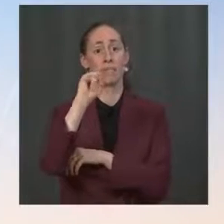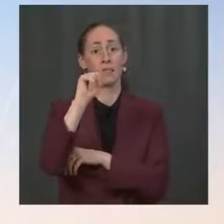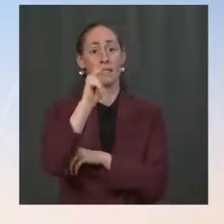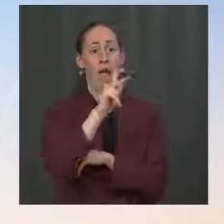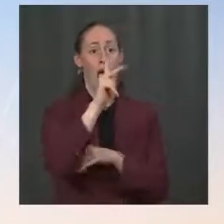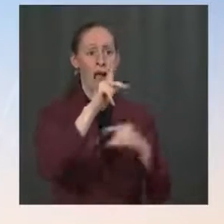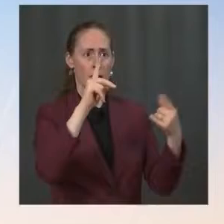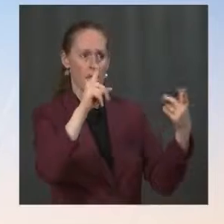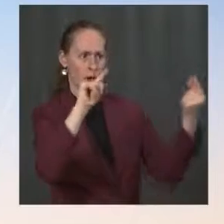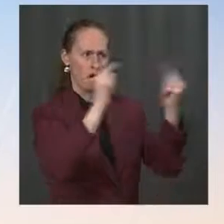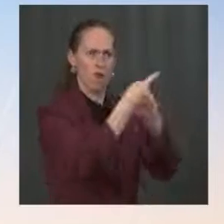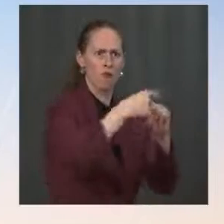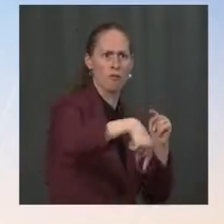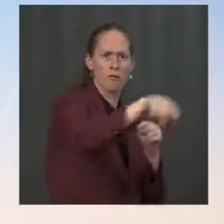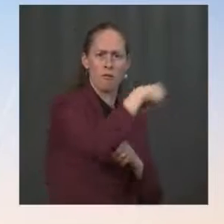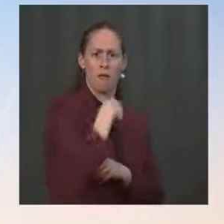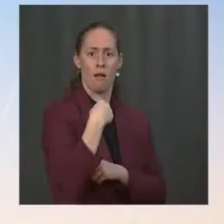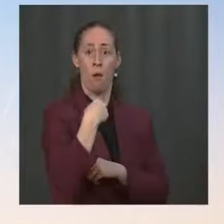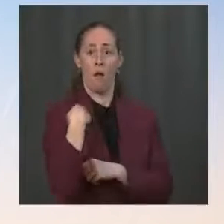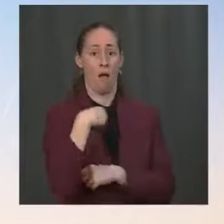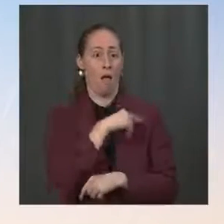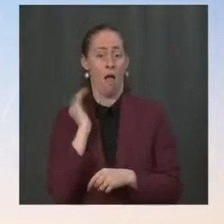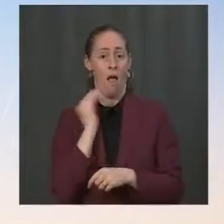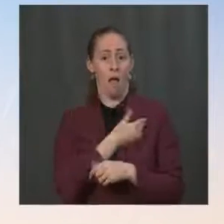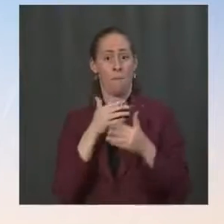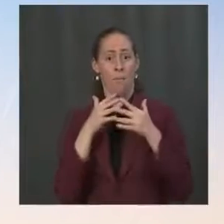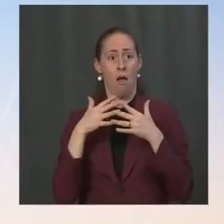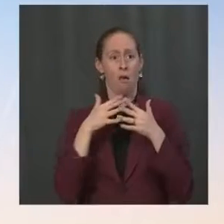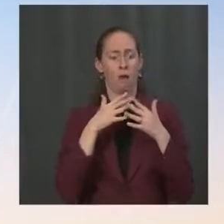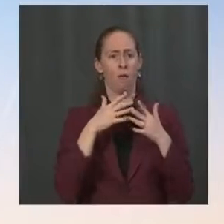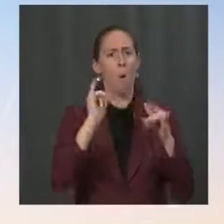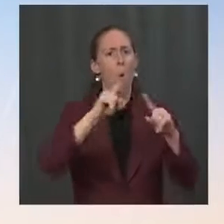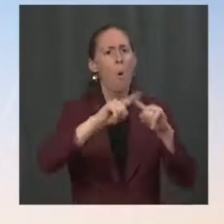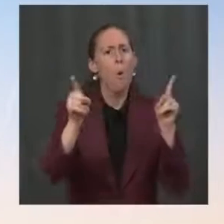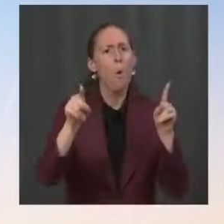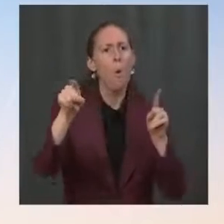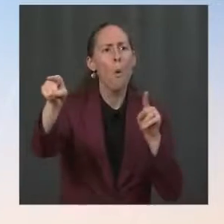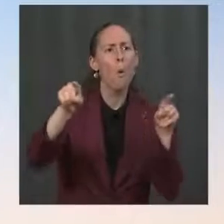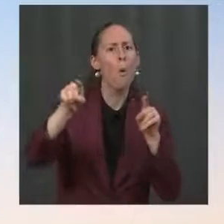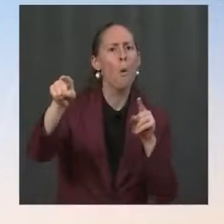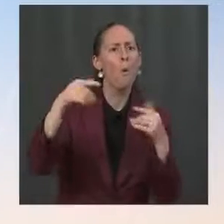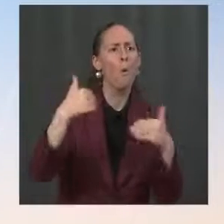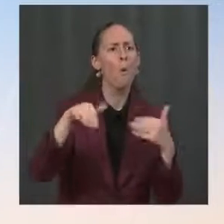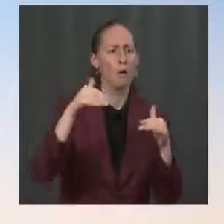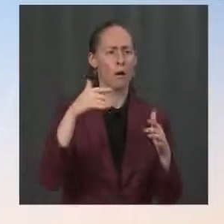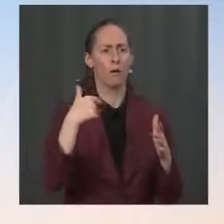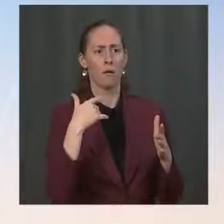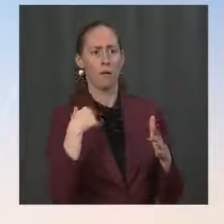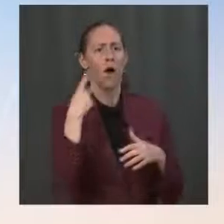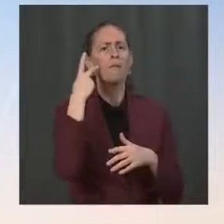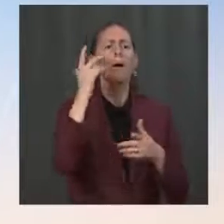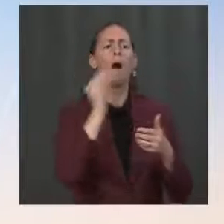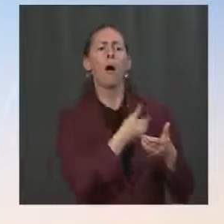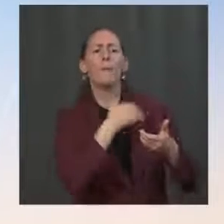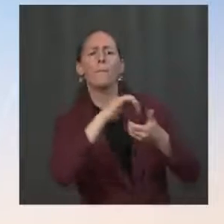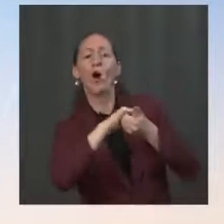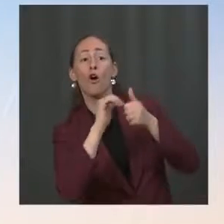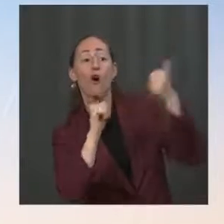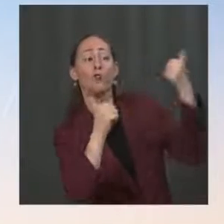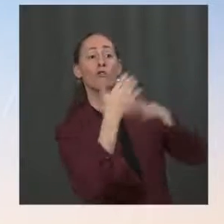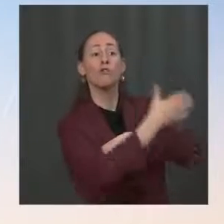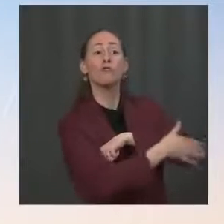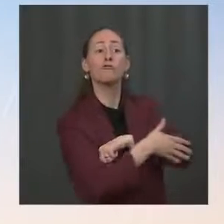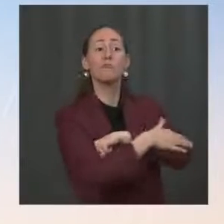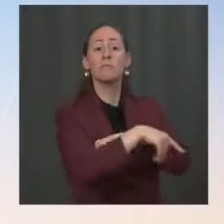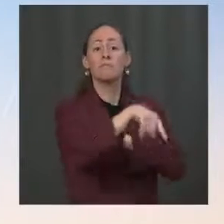we will maintain and continue over the horizon capacity with presence and partnership with countries in the region to ensure that